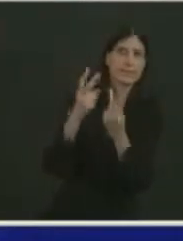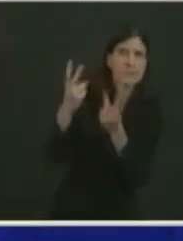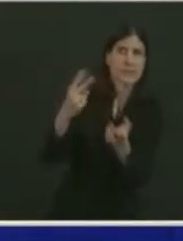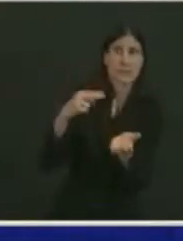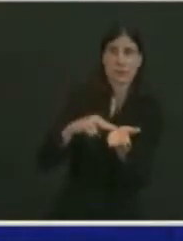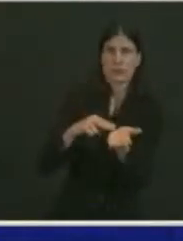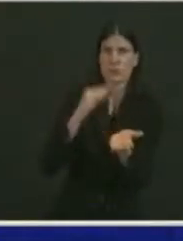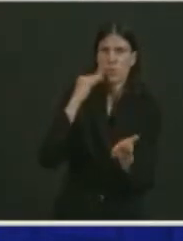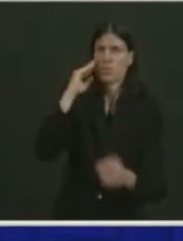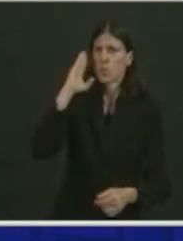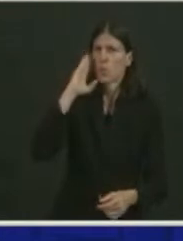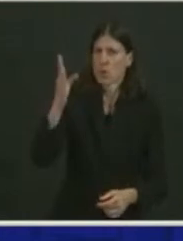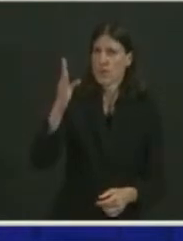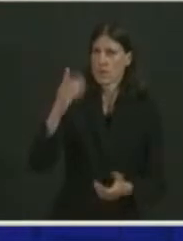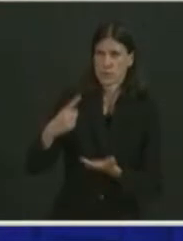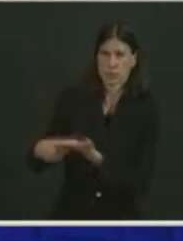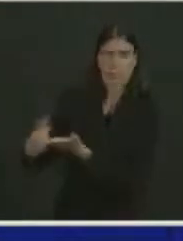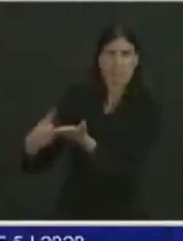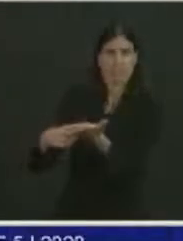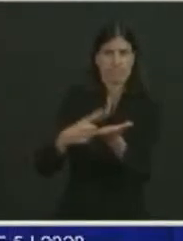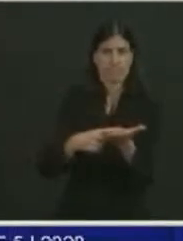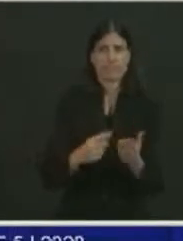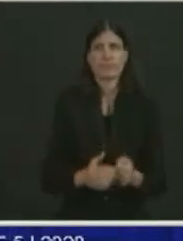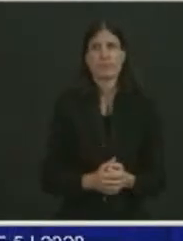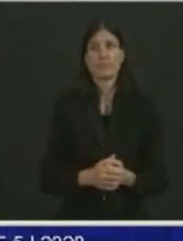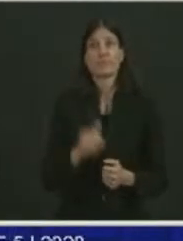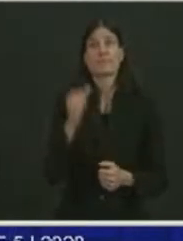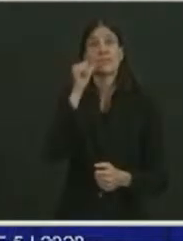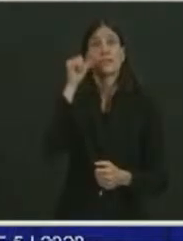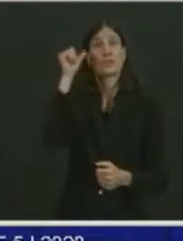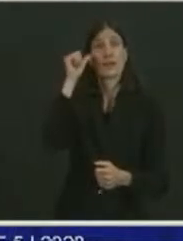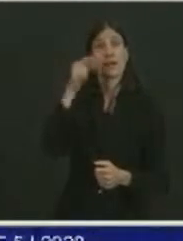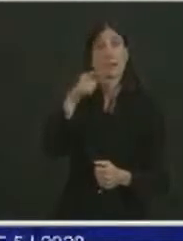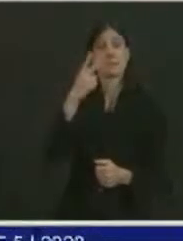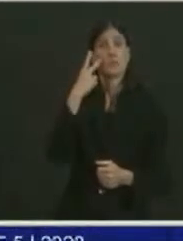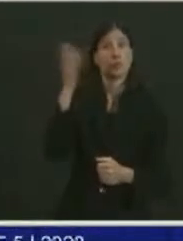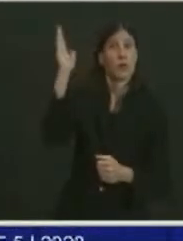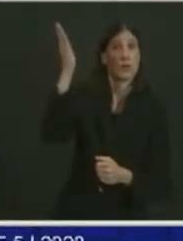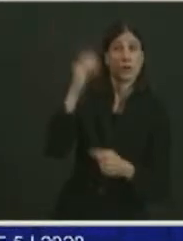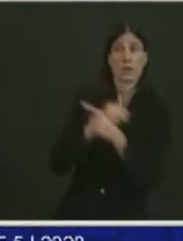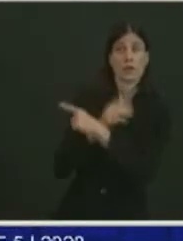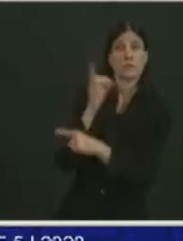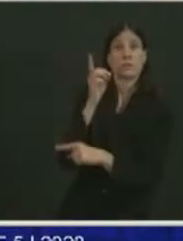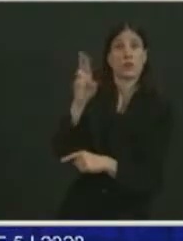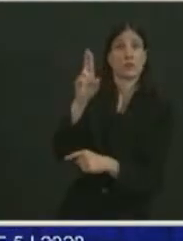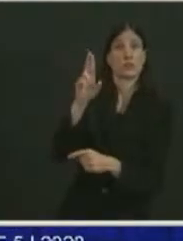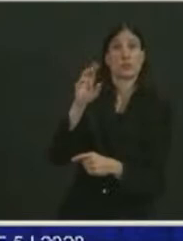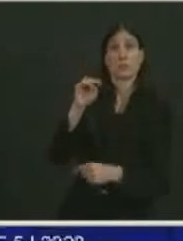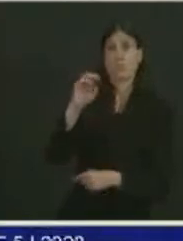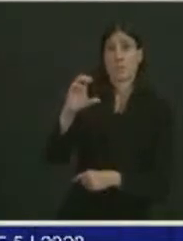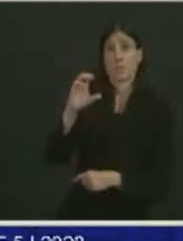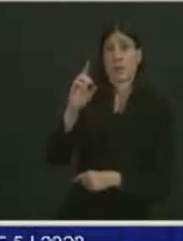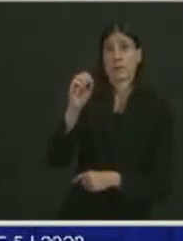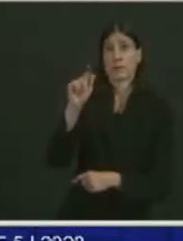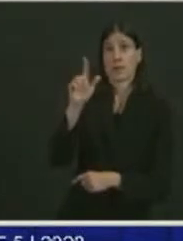help facilities begin to think through and develop their own plans to allow for safe visitation.